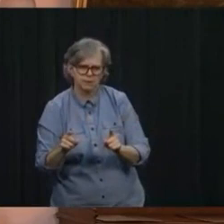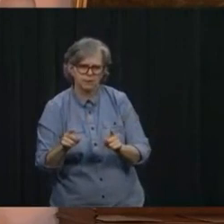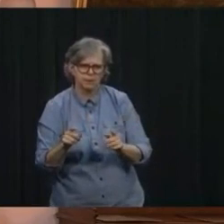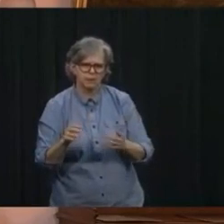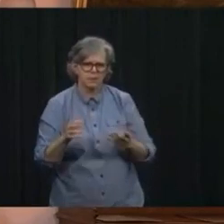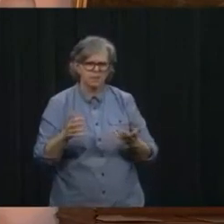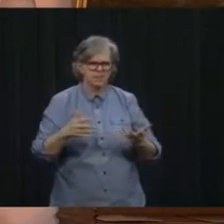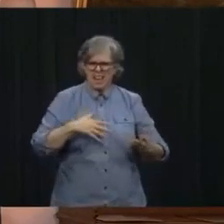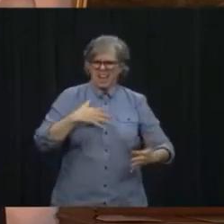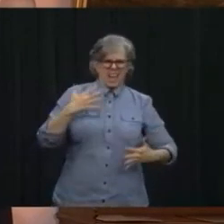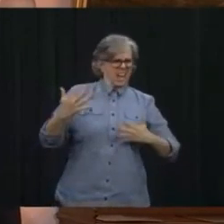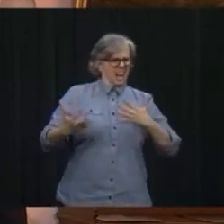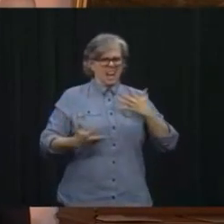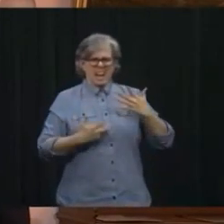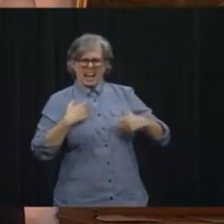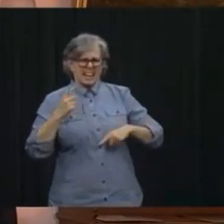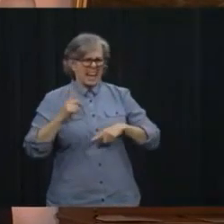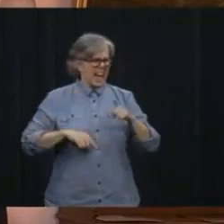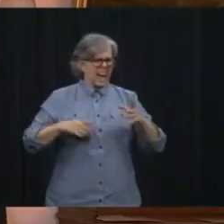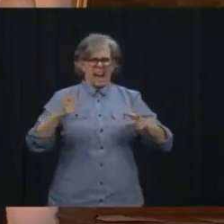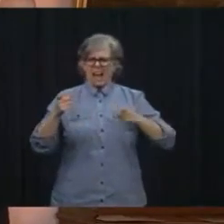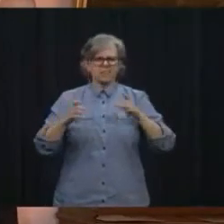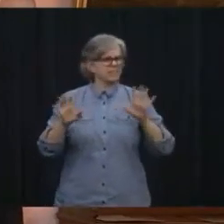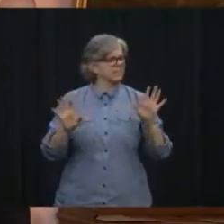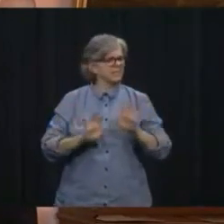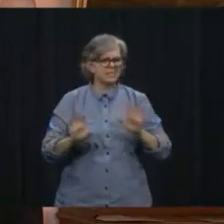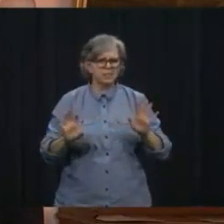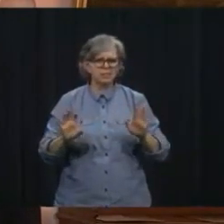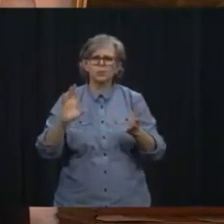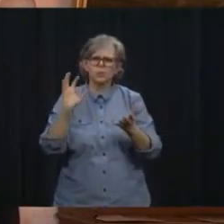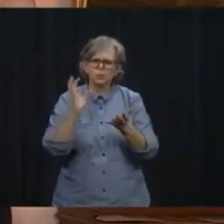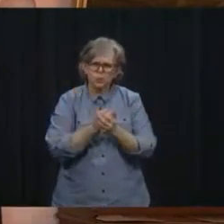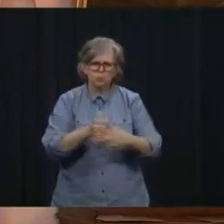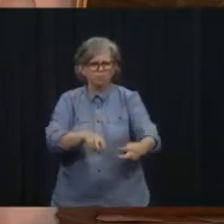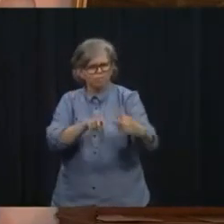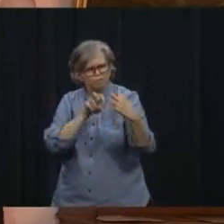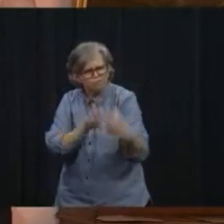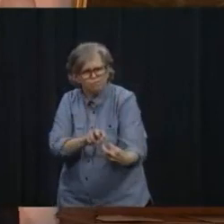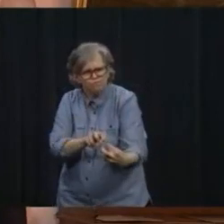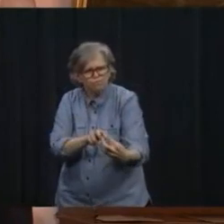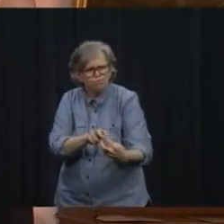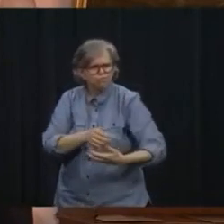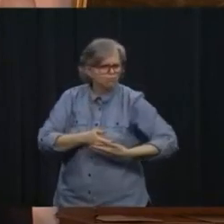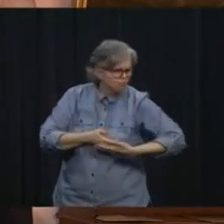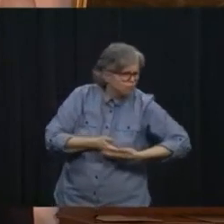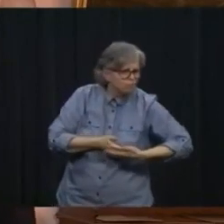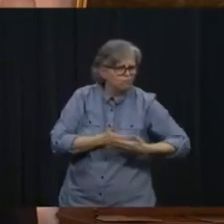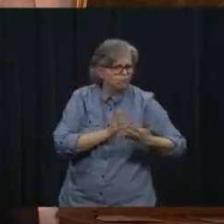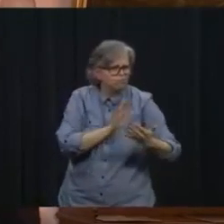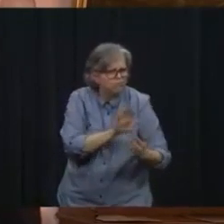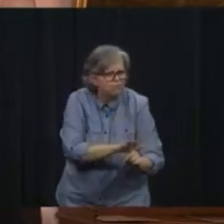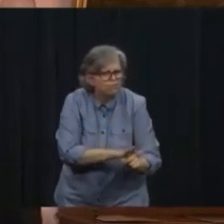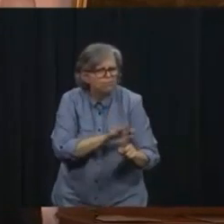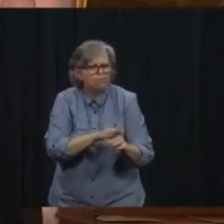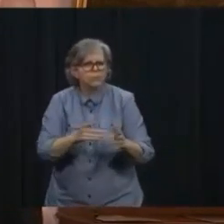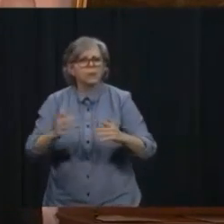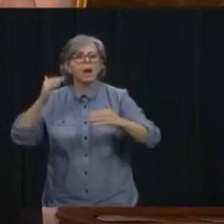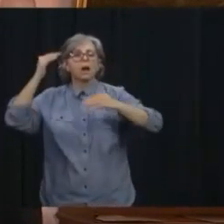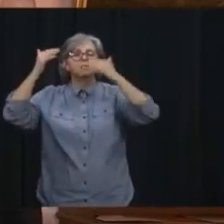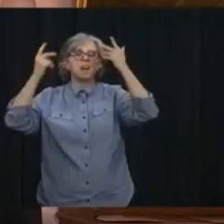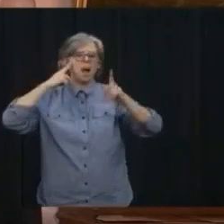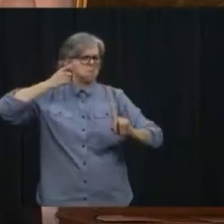family a sense of hope. You've done hard things before. You can do them now. Name your challenges, set goals, and